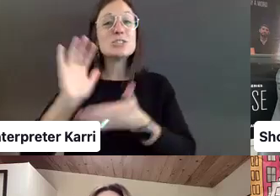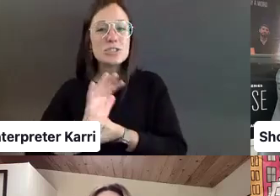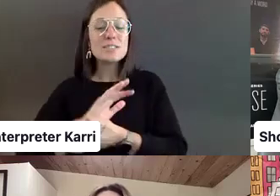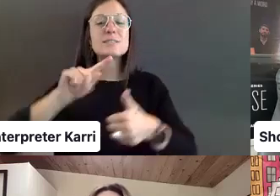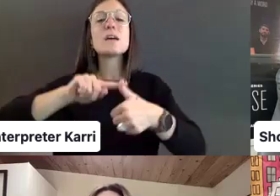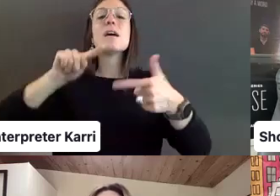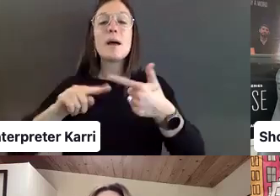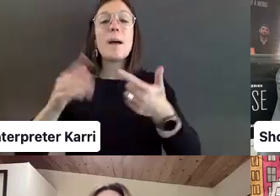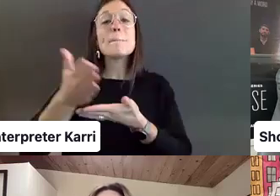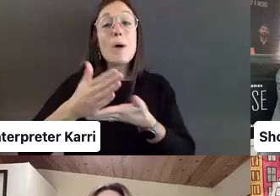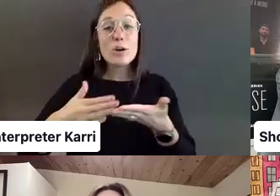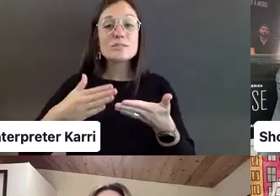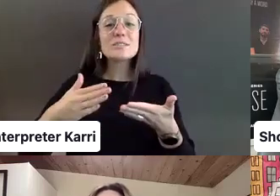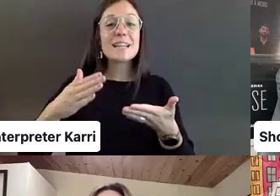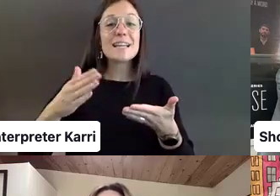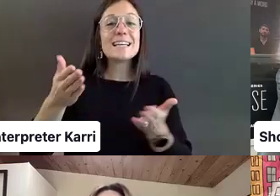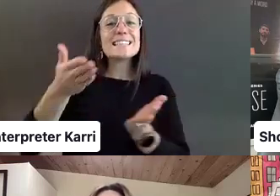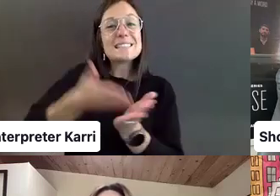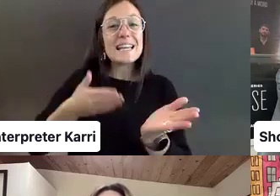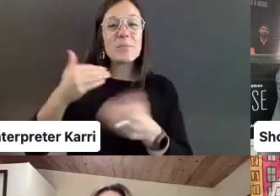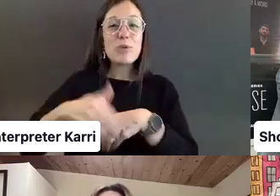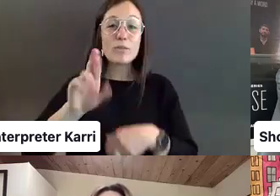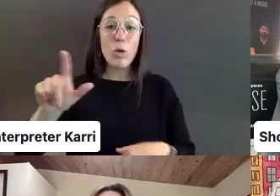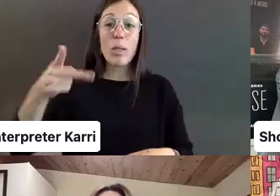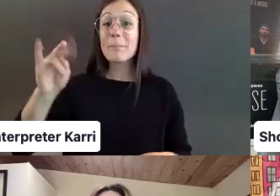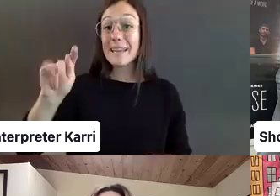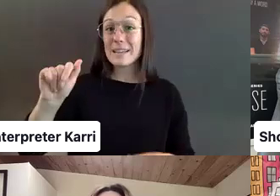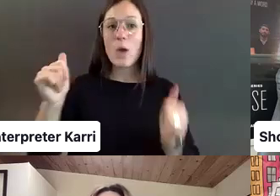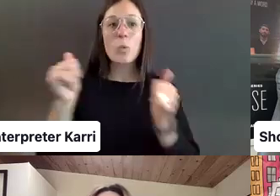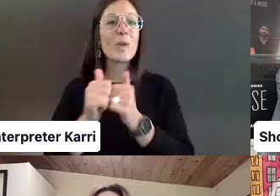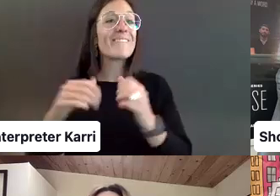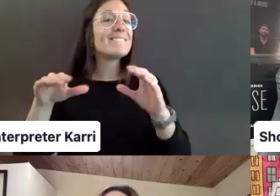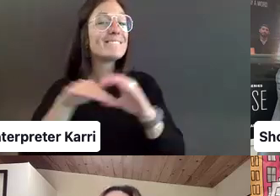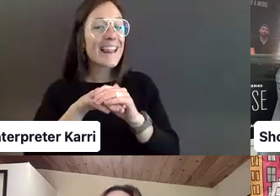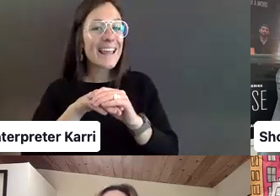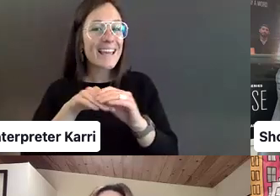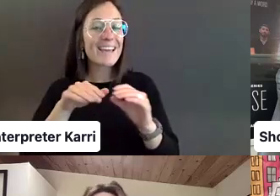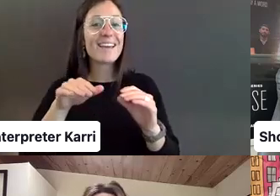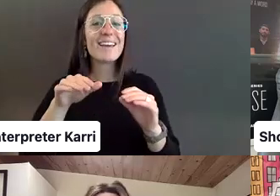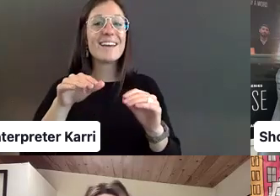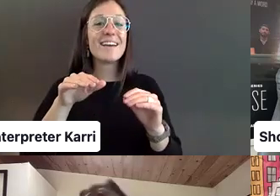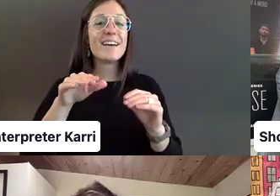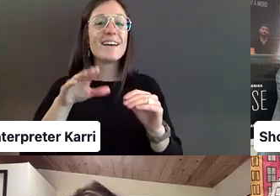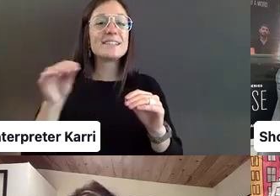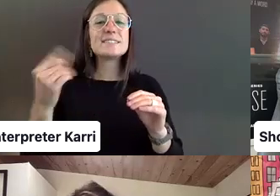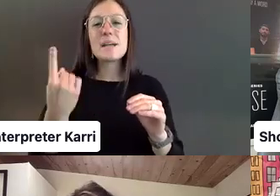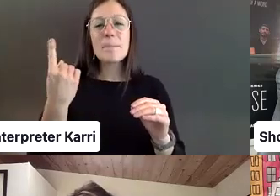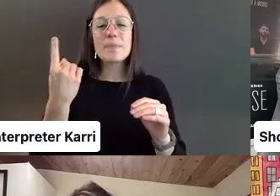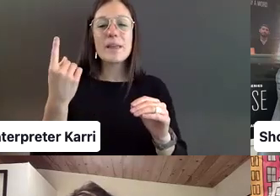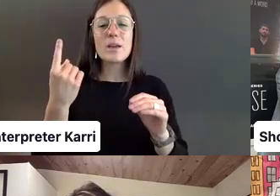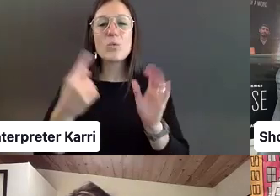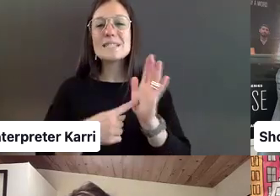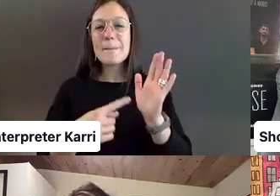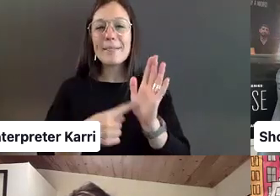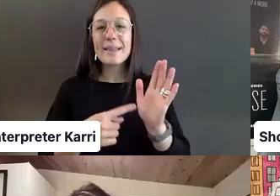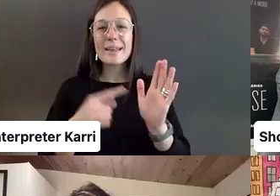is a partially slit bread roll, pita, with a filling, and something resembling